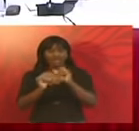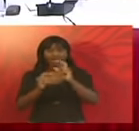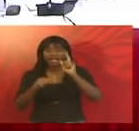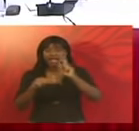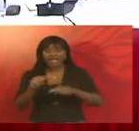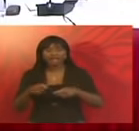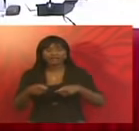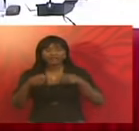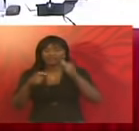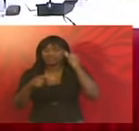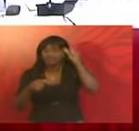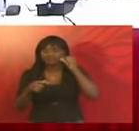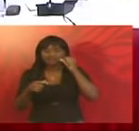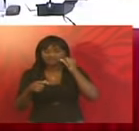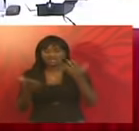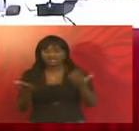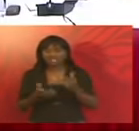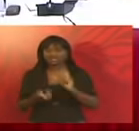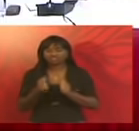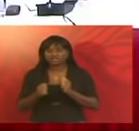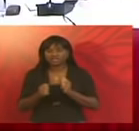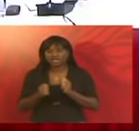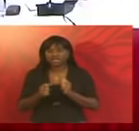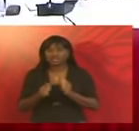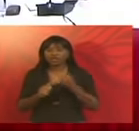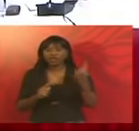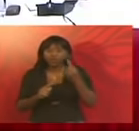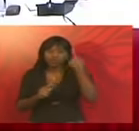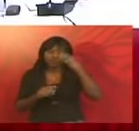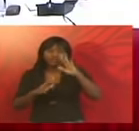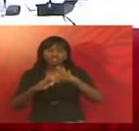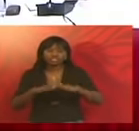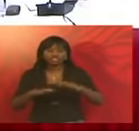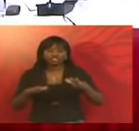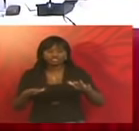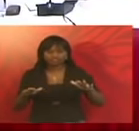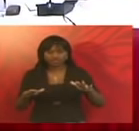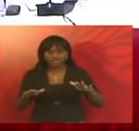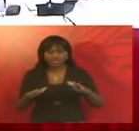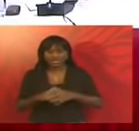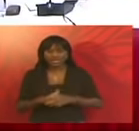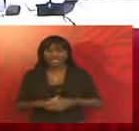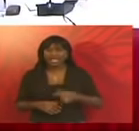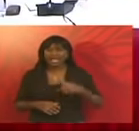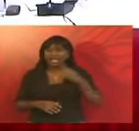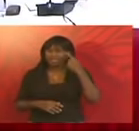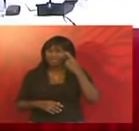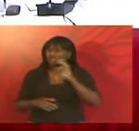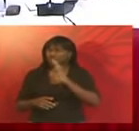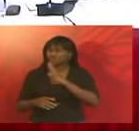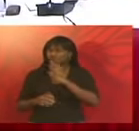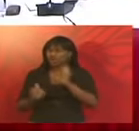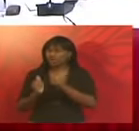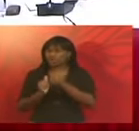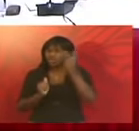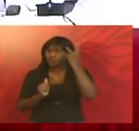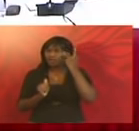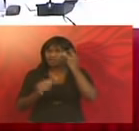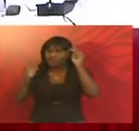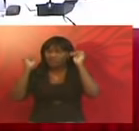adult population, but we're being asked to administer it to our children. Now, I think just talking to parents, the ministry has done